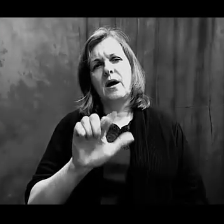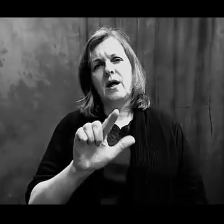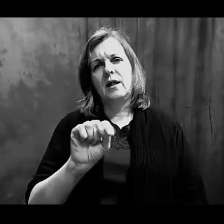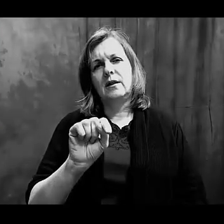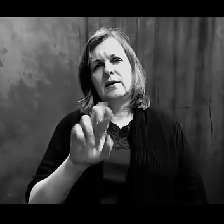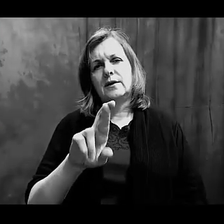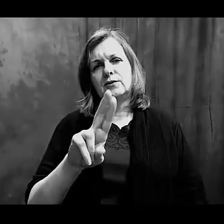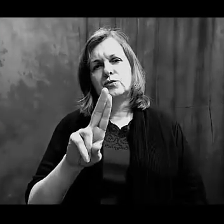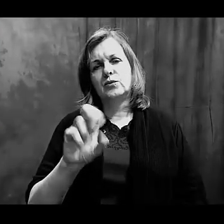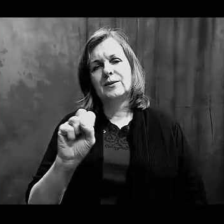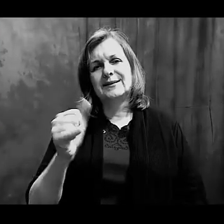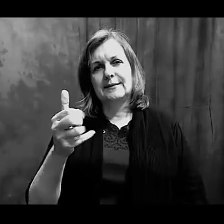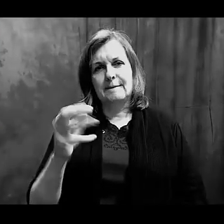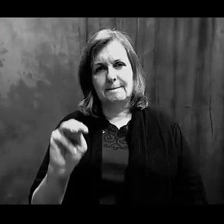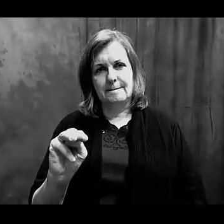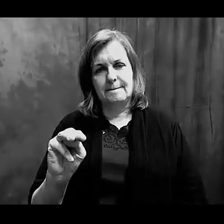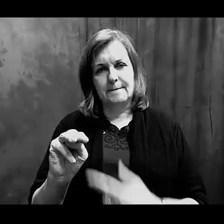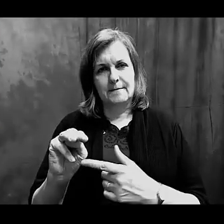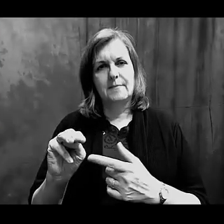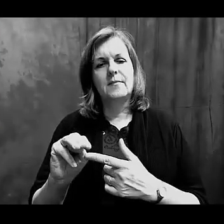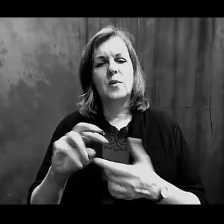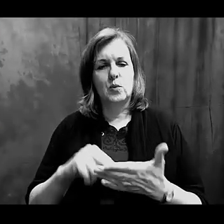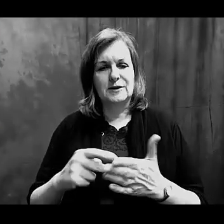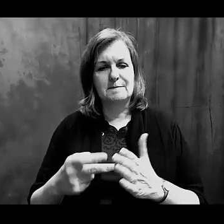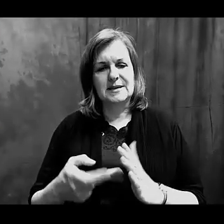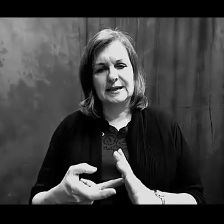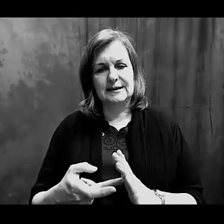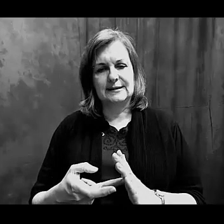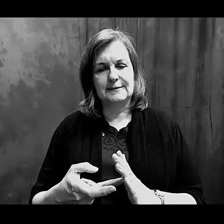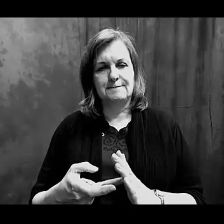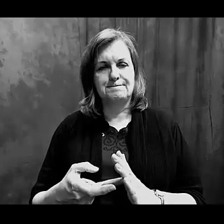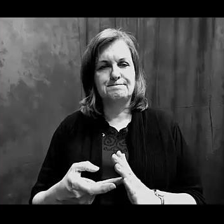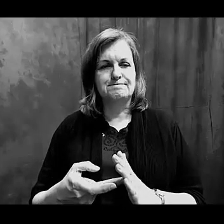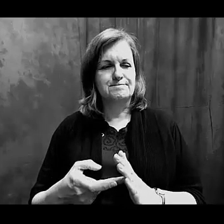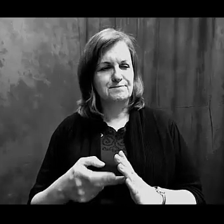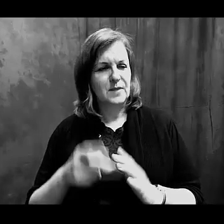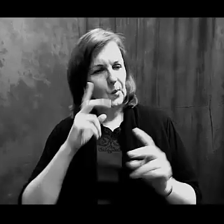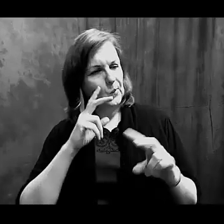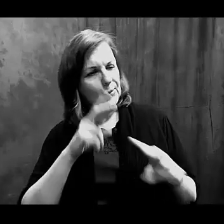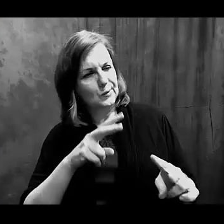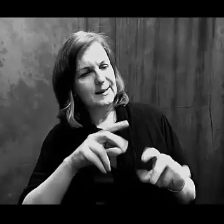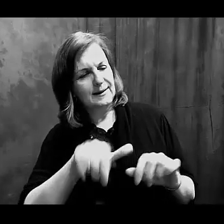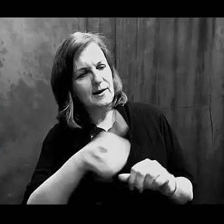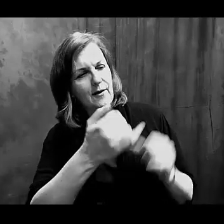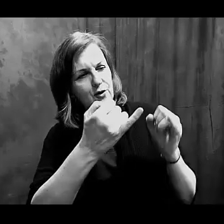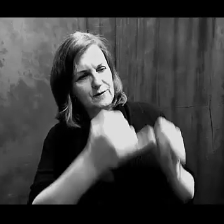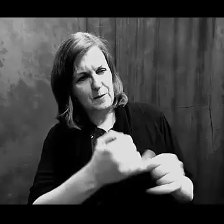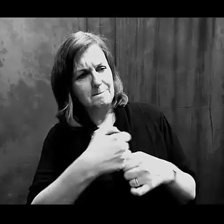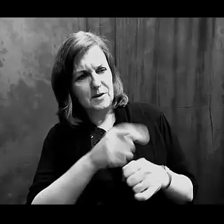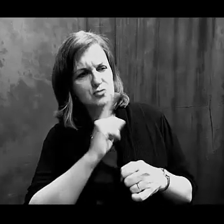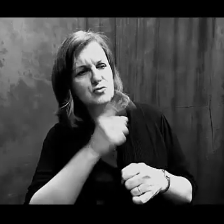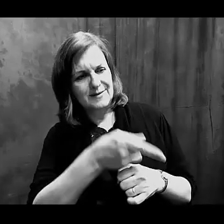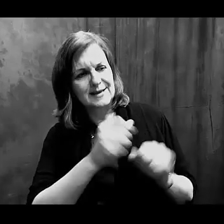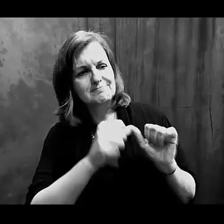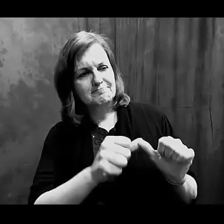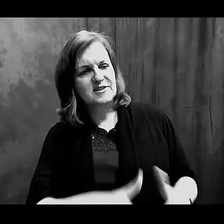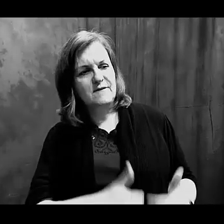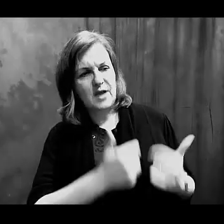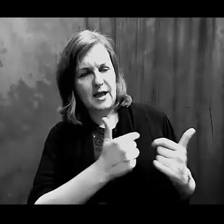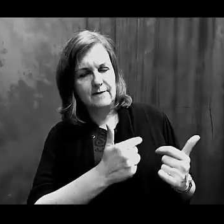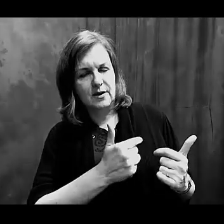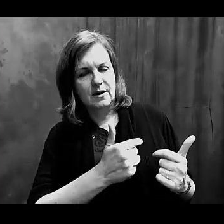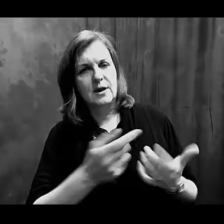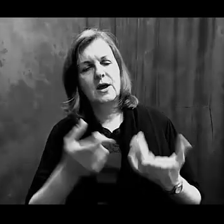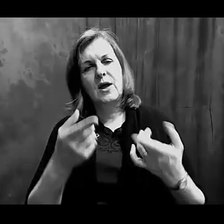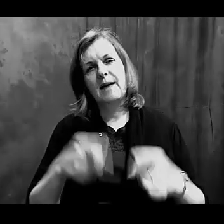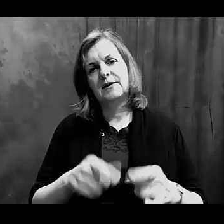altruism, we look at the ability to make sure that another individual